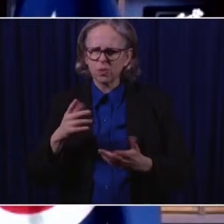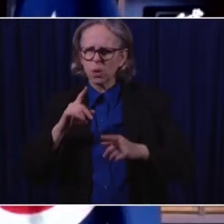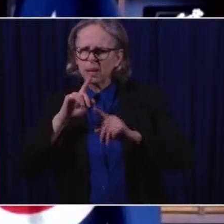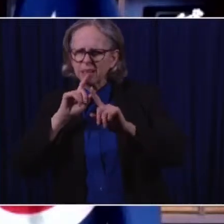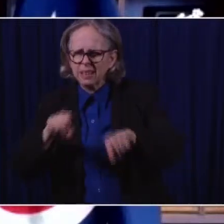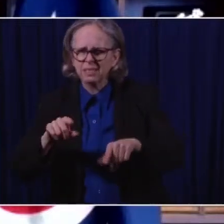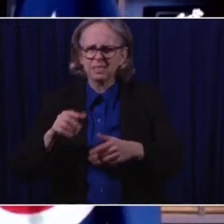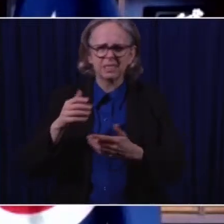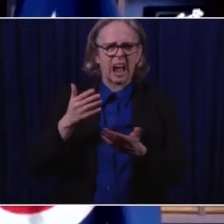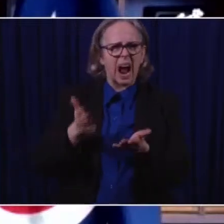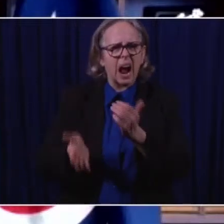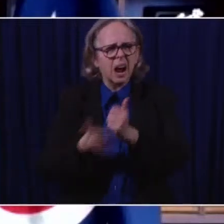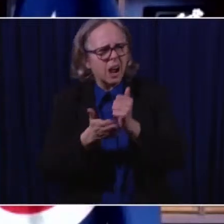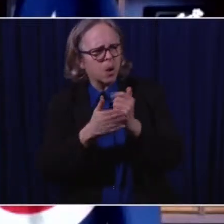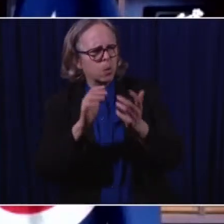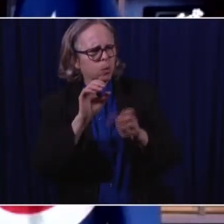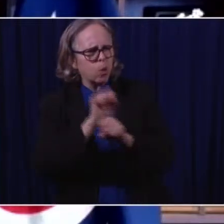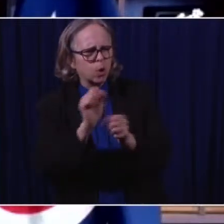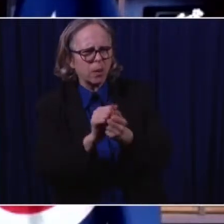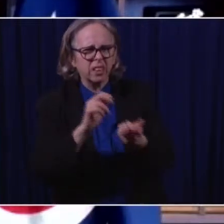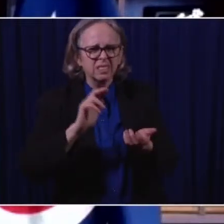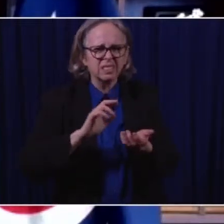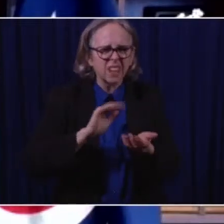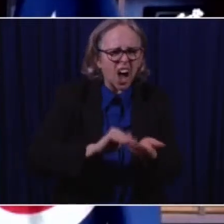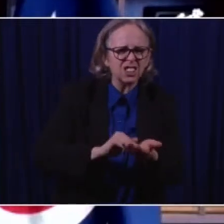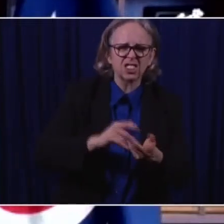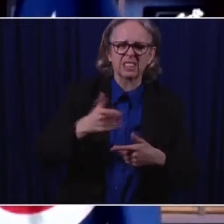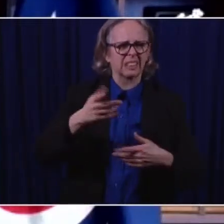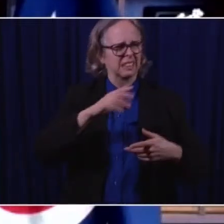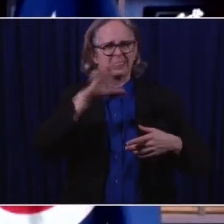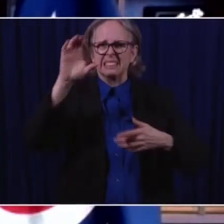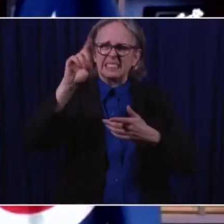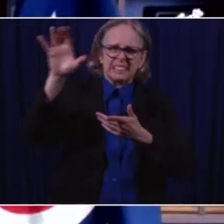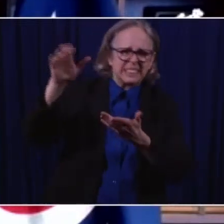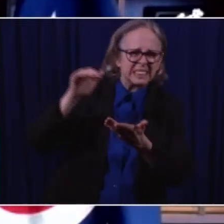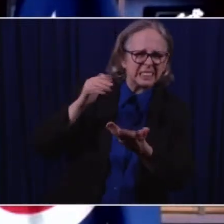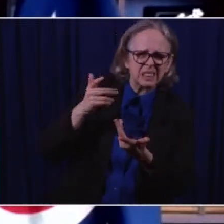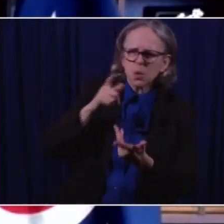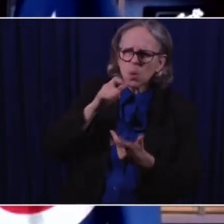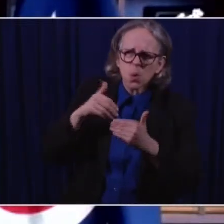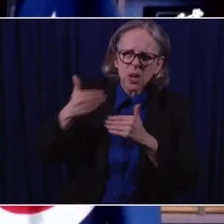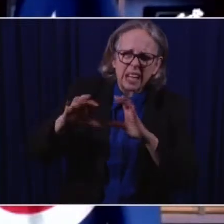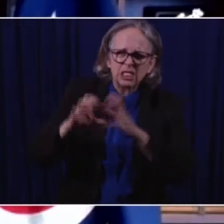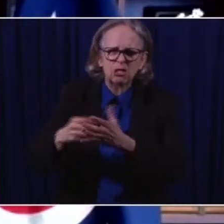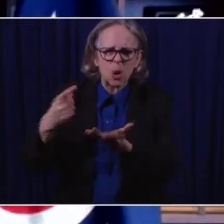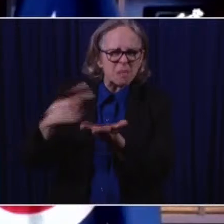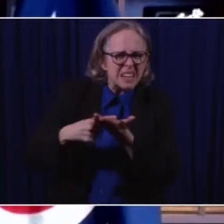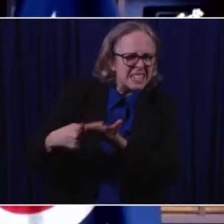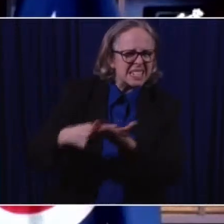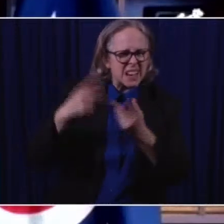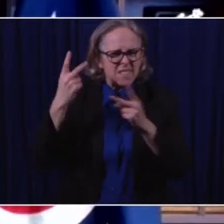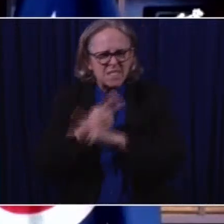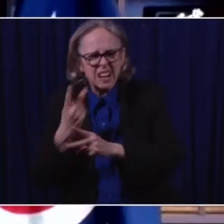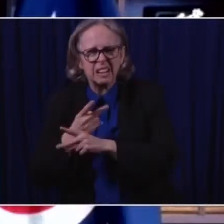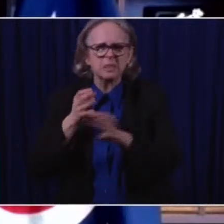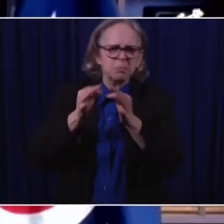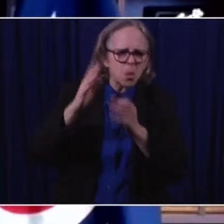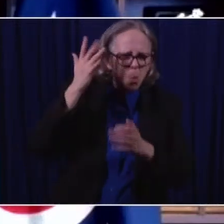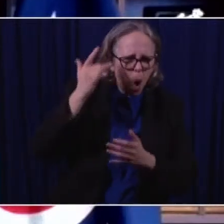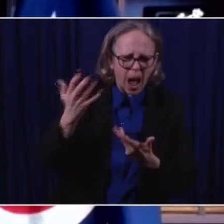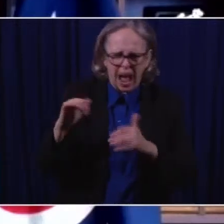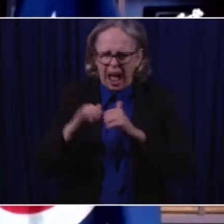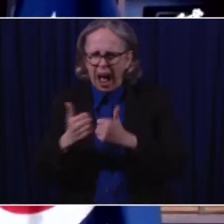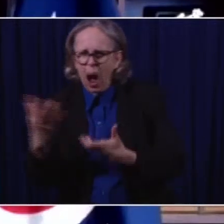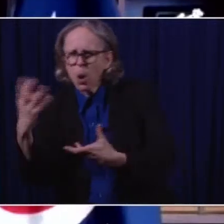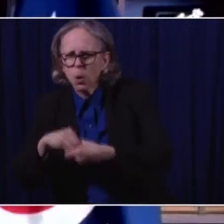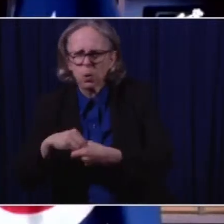professionals across Ohio about who should go next and why it should be prioritized. And that's how we ended up with